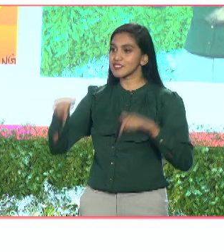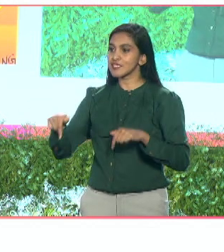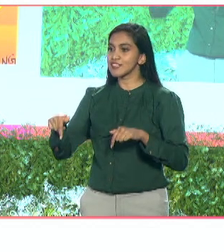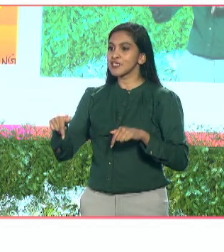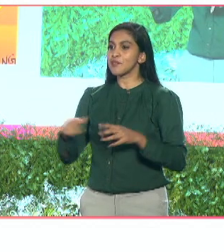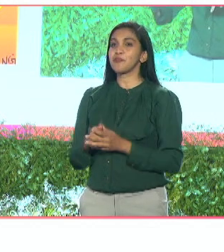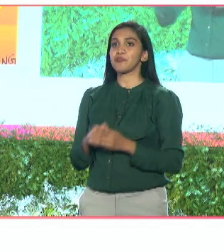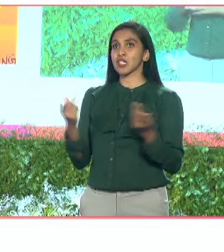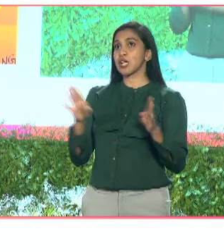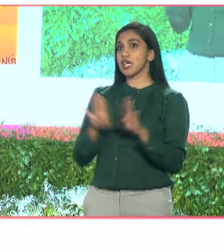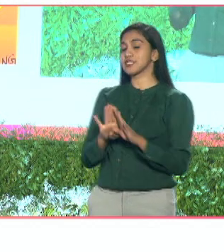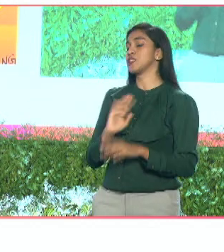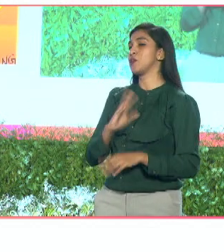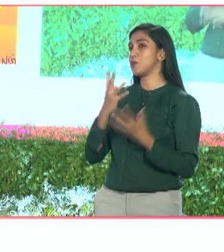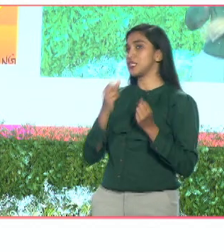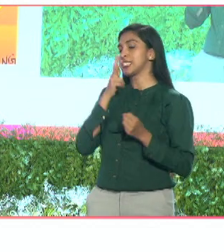by saying that